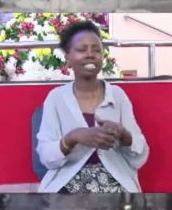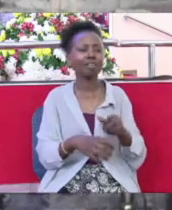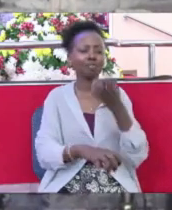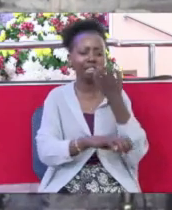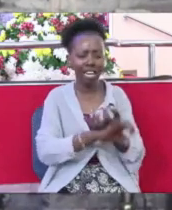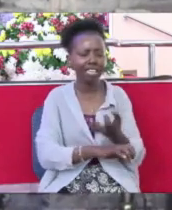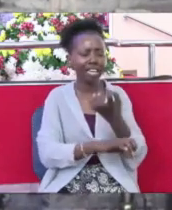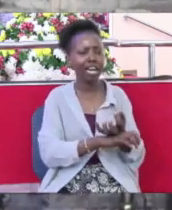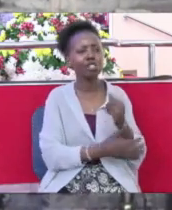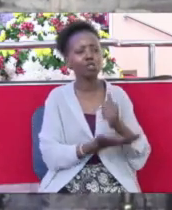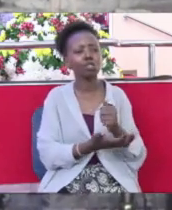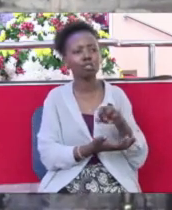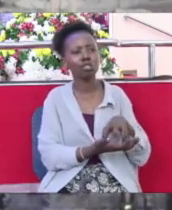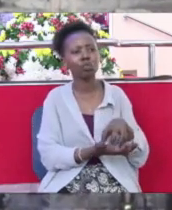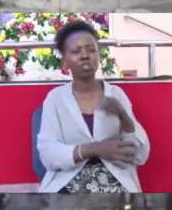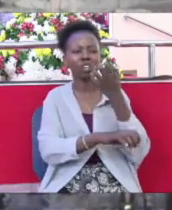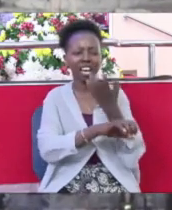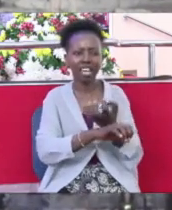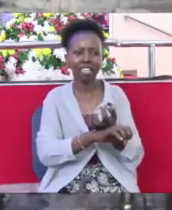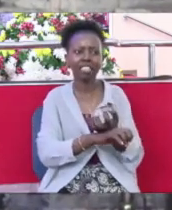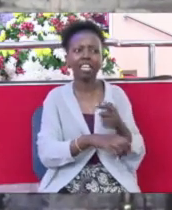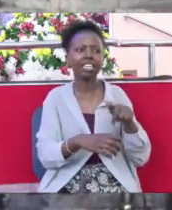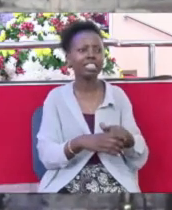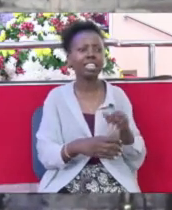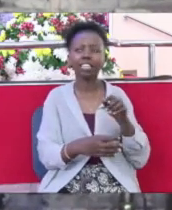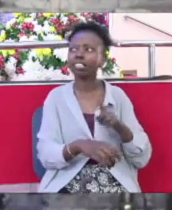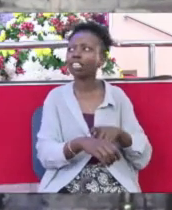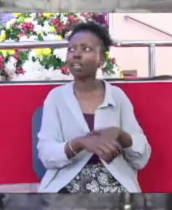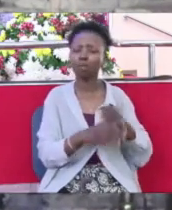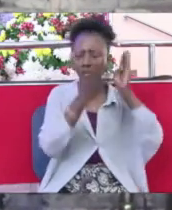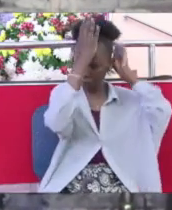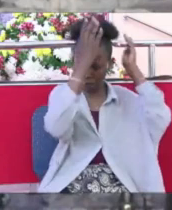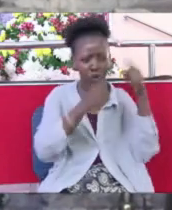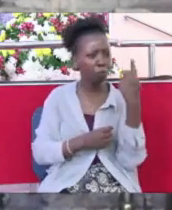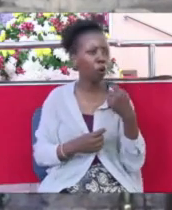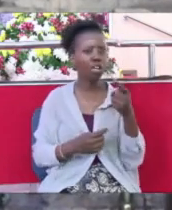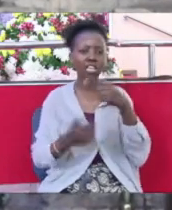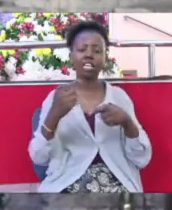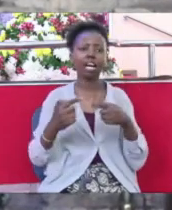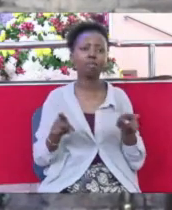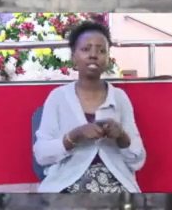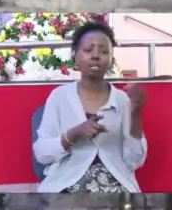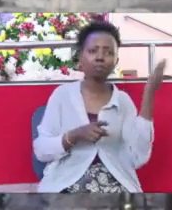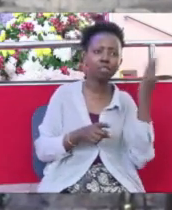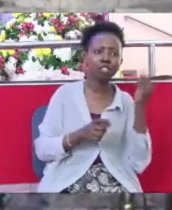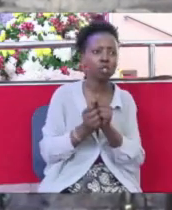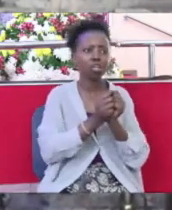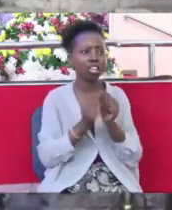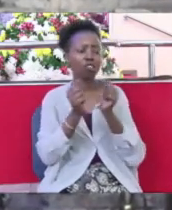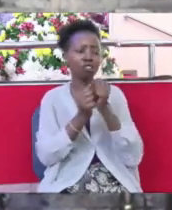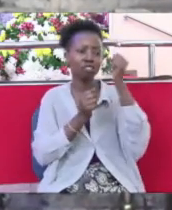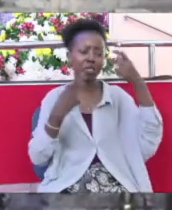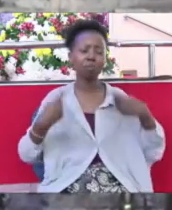mambo yalikuwa ni magumu sana. And at that particular time, only Bishop who could come here and preach with just about 15 people. Na wakati huo ni